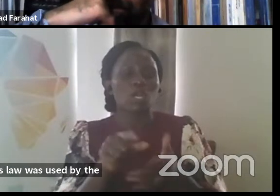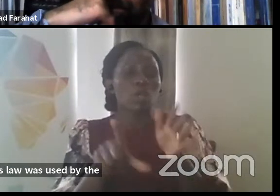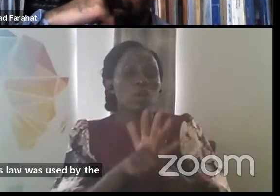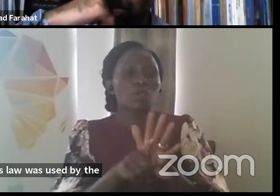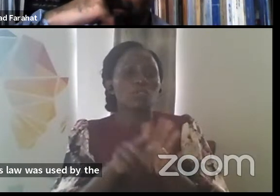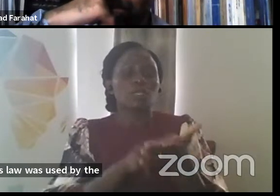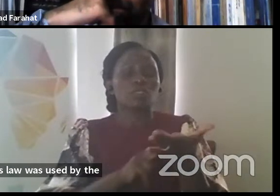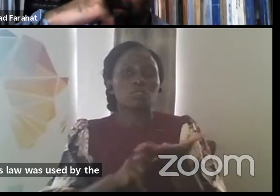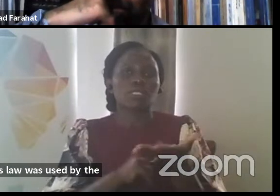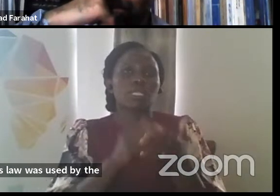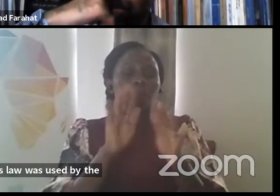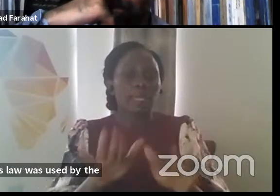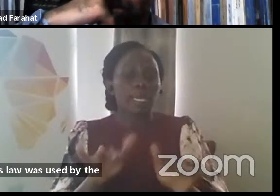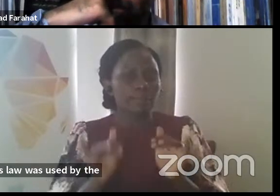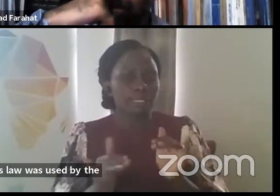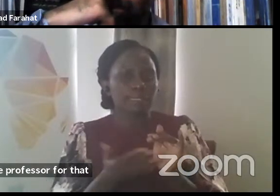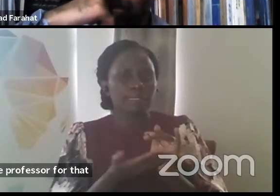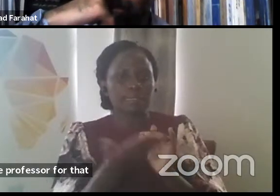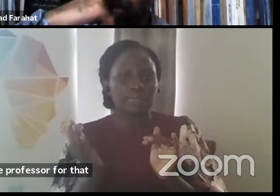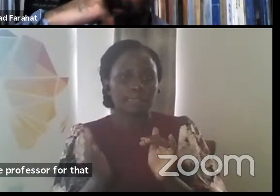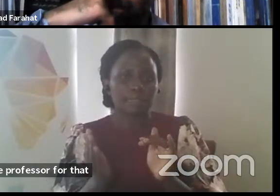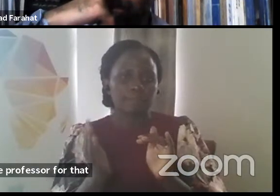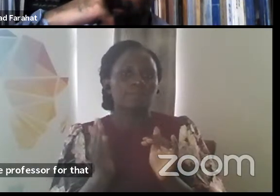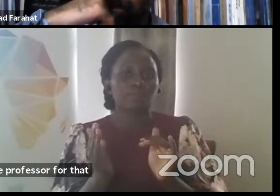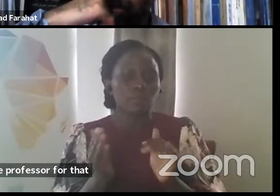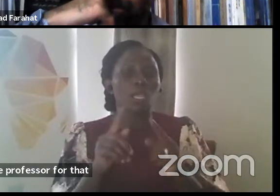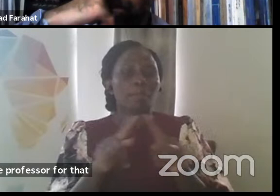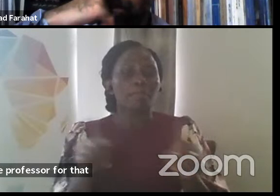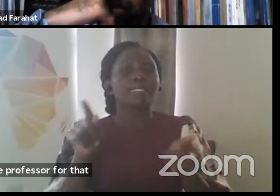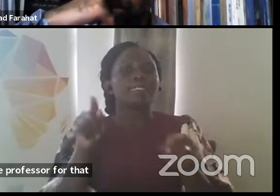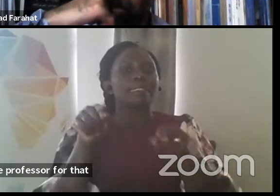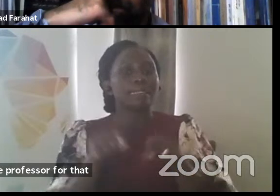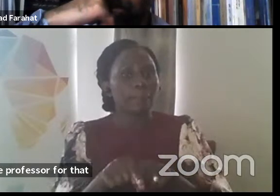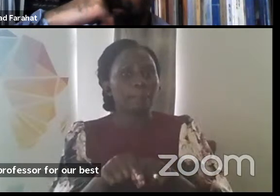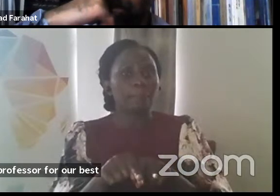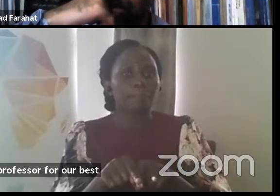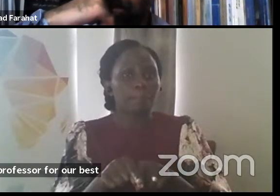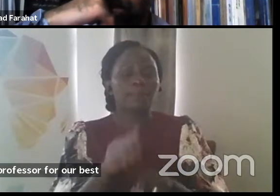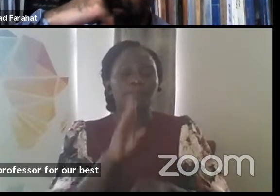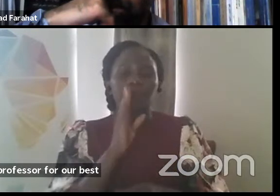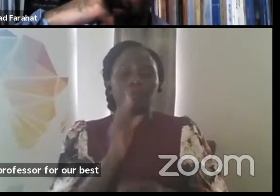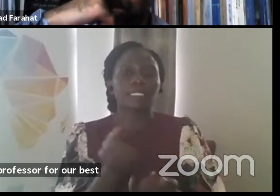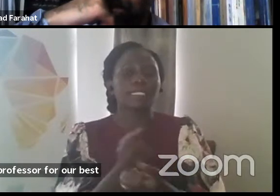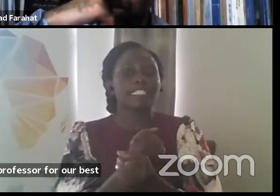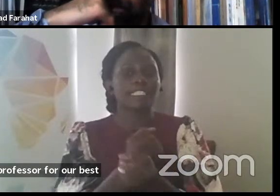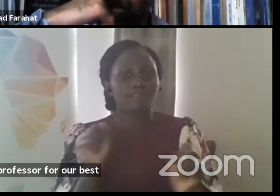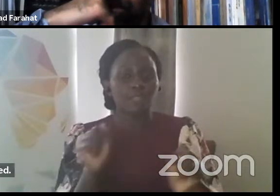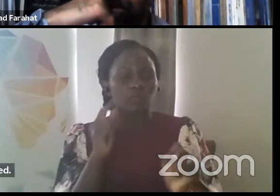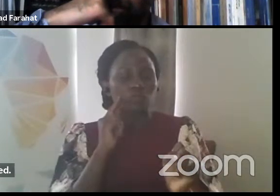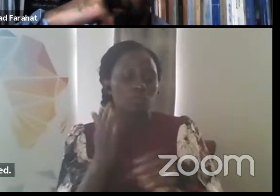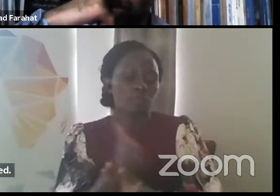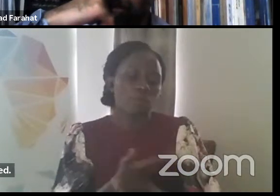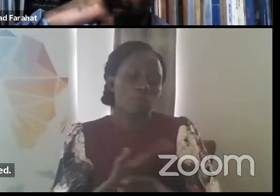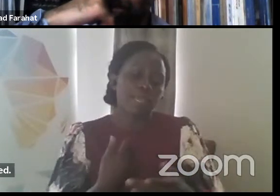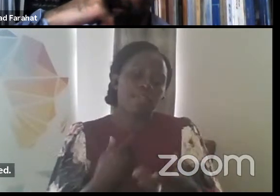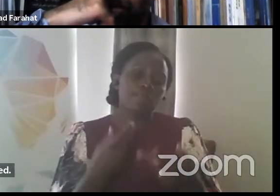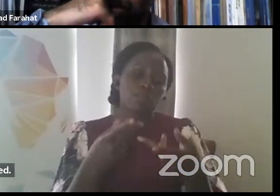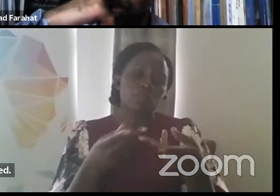prosecute protests, but also we had a phase where, for example,